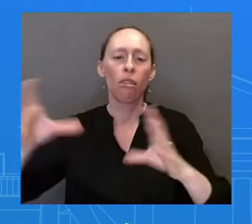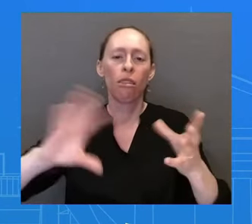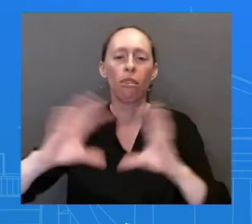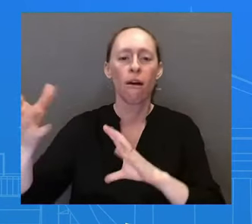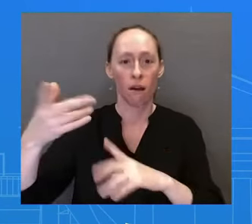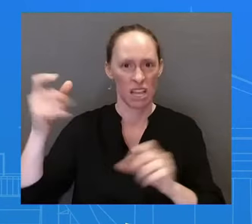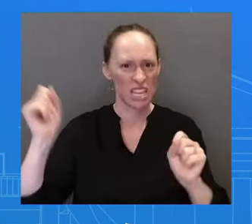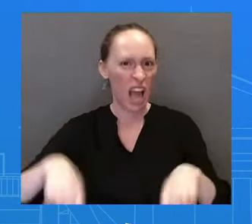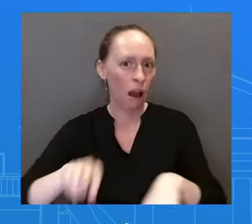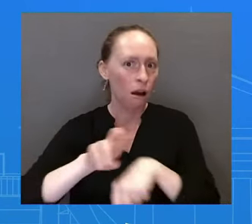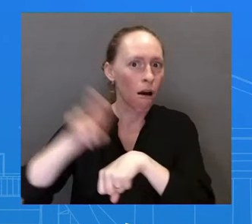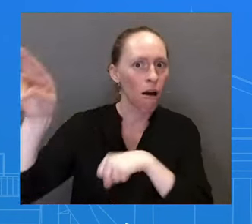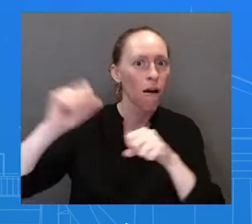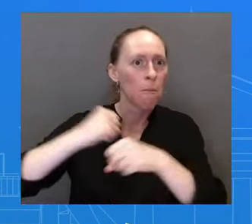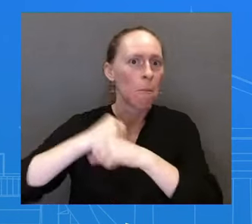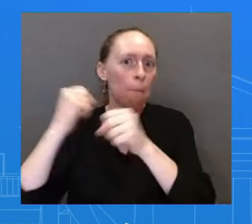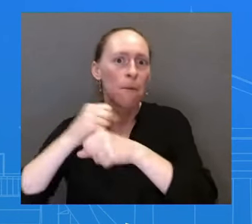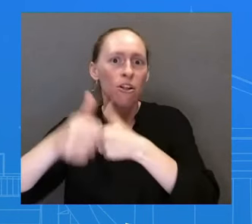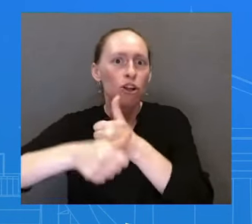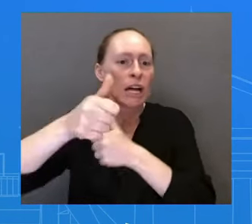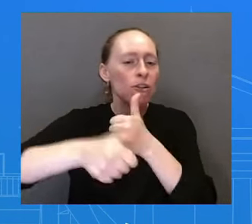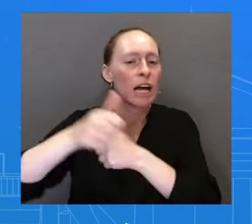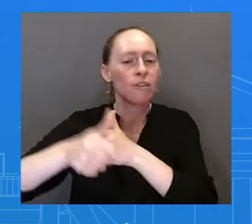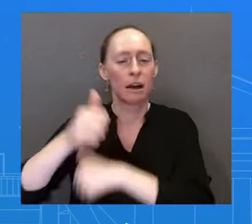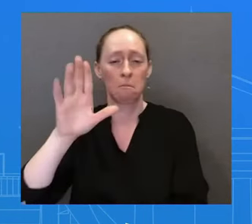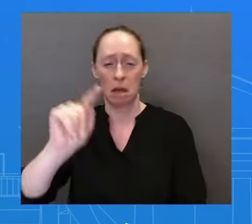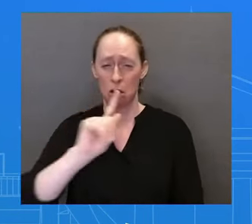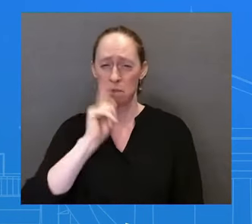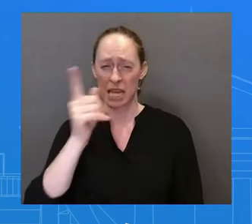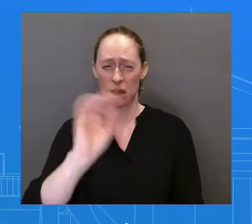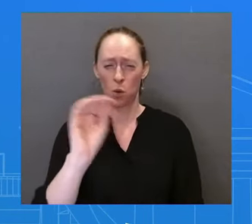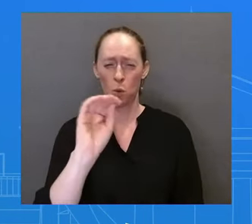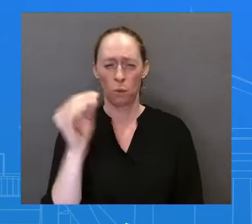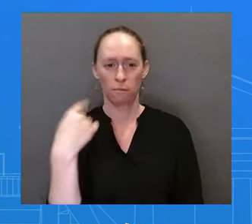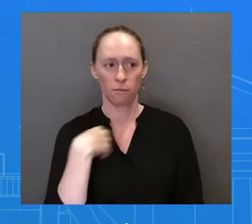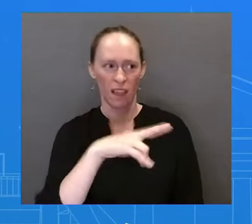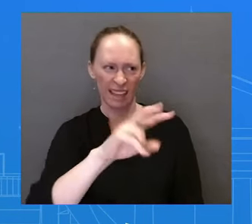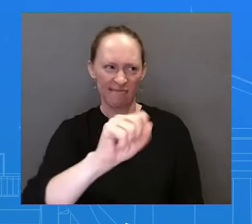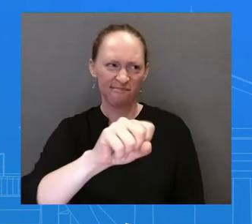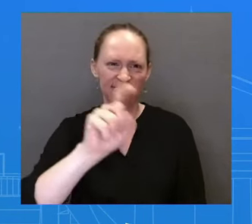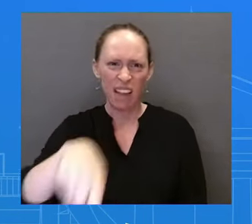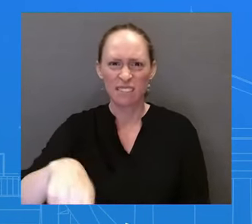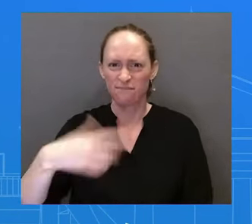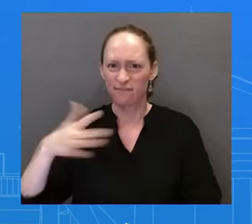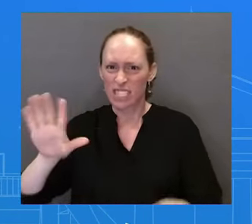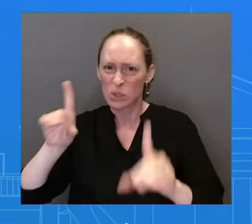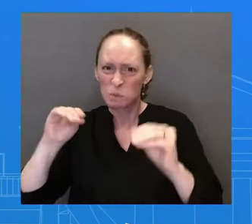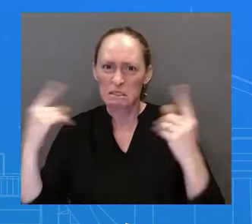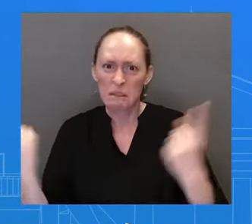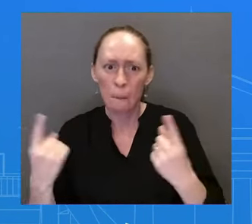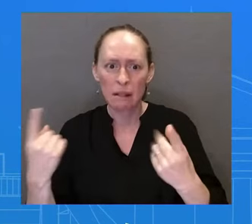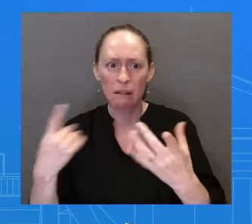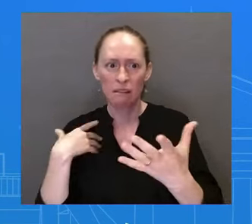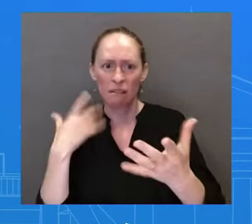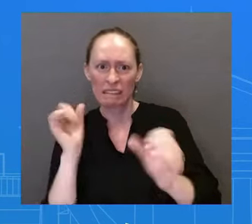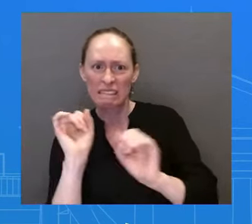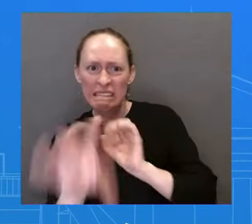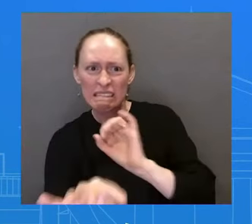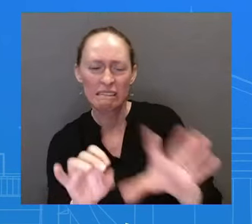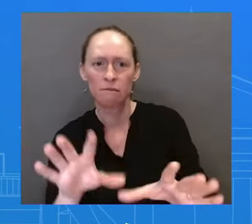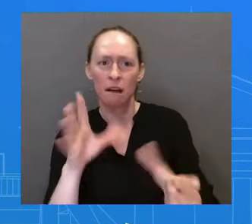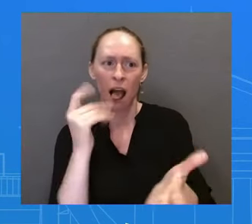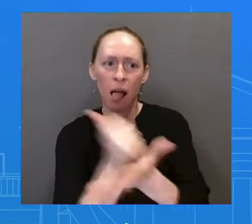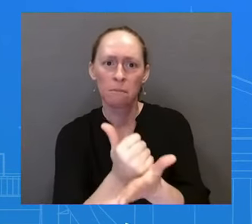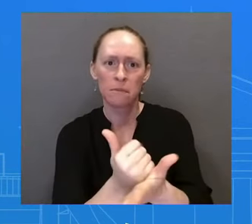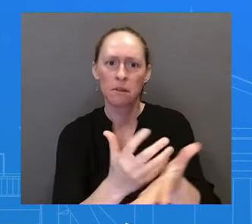that movement of nuclear weapons is imminent or happening, and we certainly haven't seen anything that would cause us to change our own posture. I